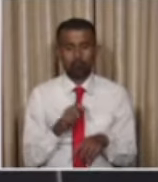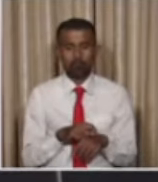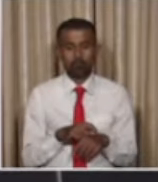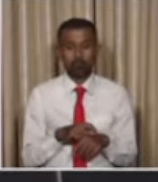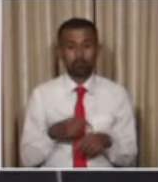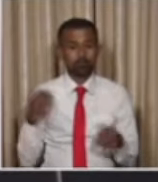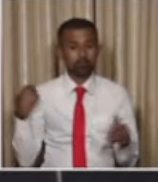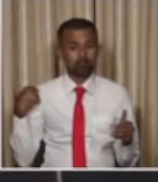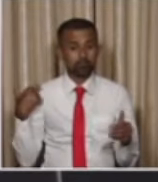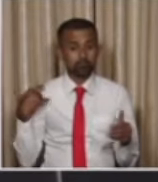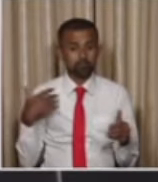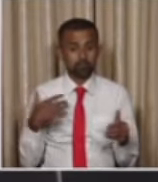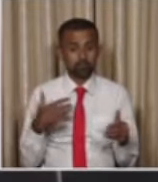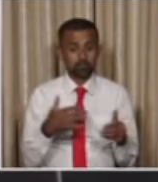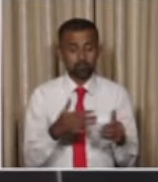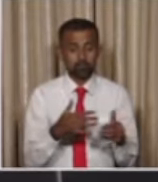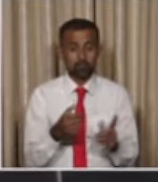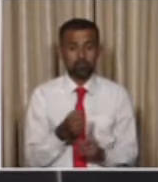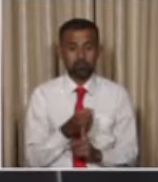the